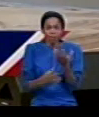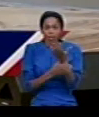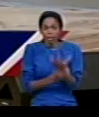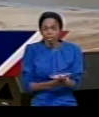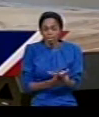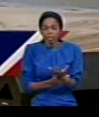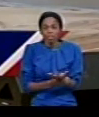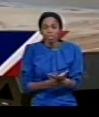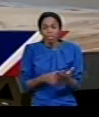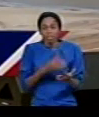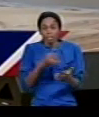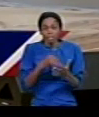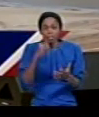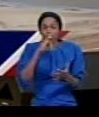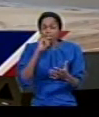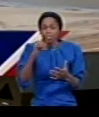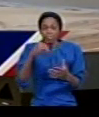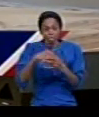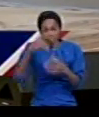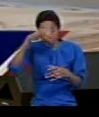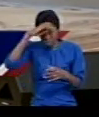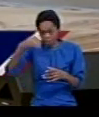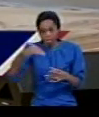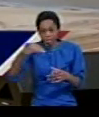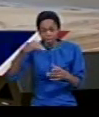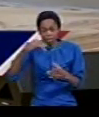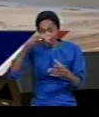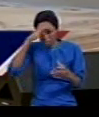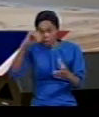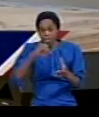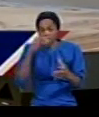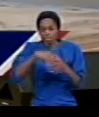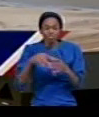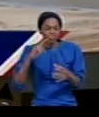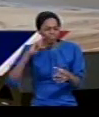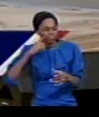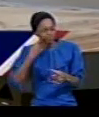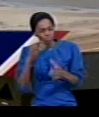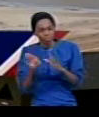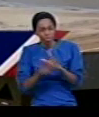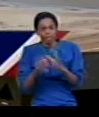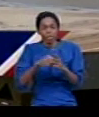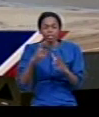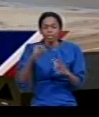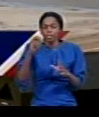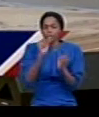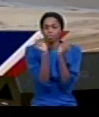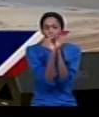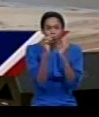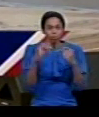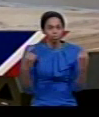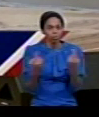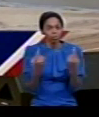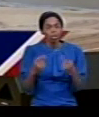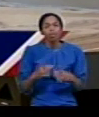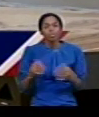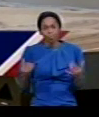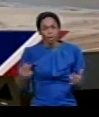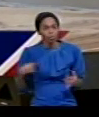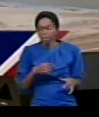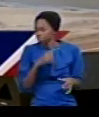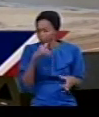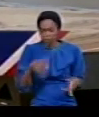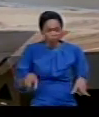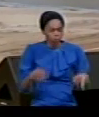bitterness and in the bond of iniquity. But we don't have to go that direction. Salvation